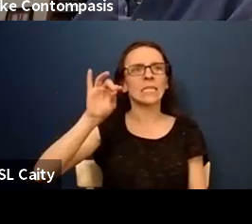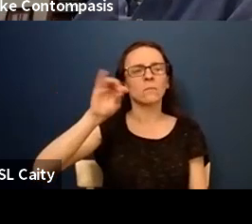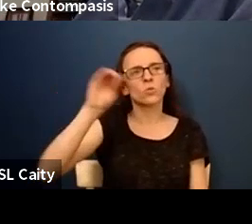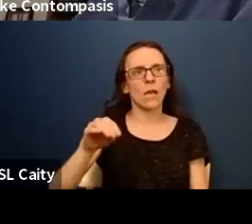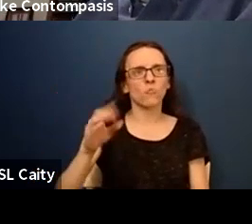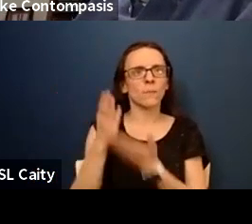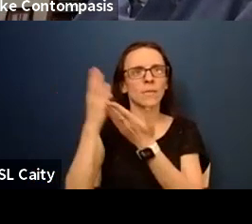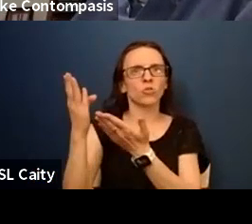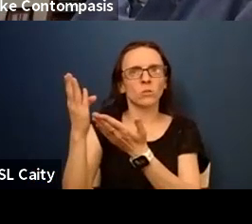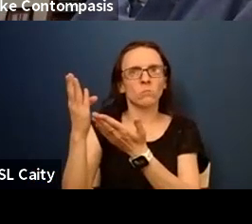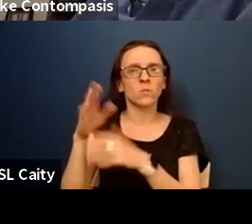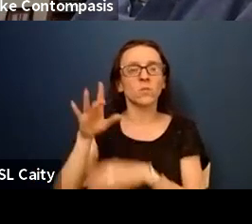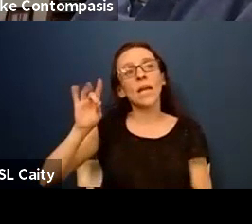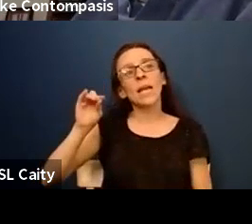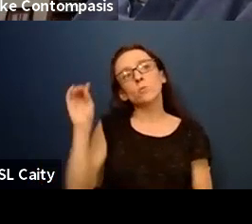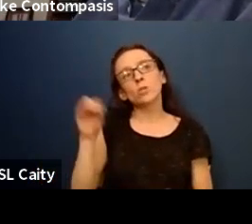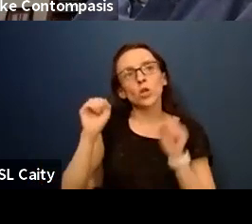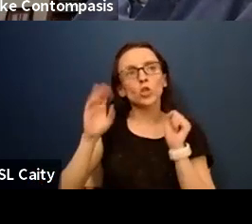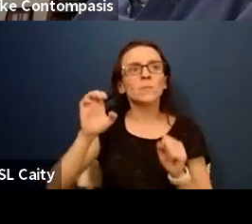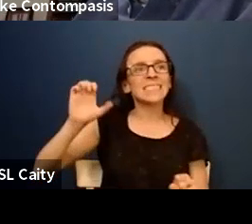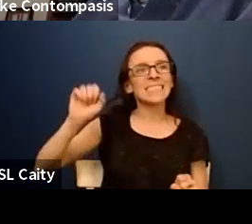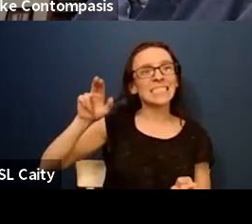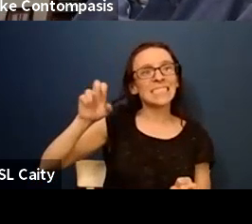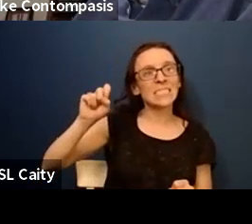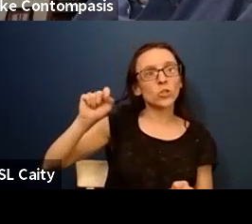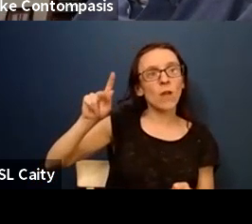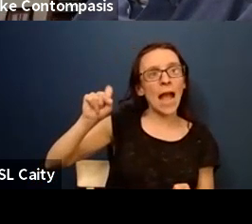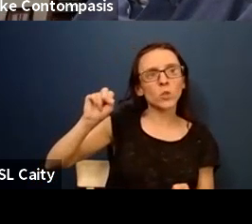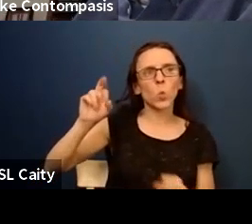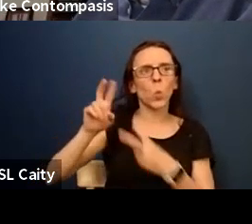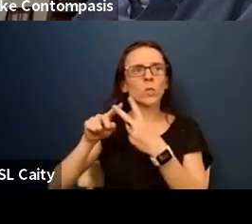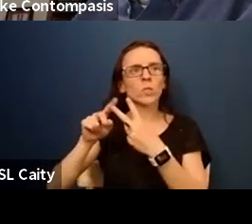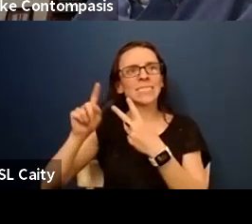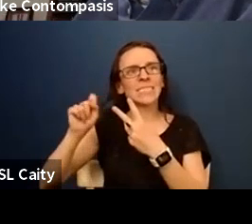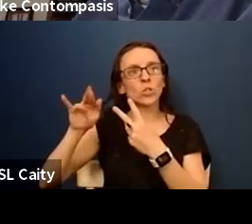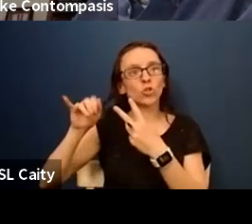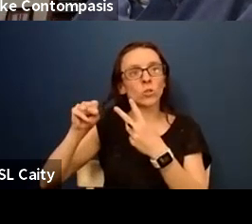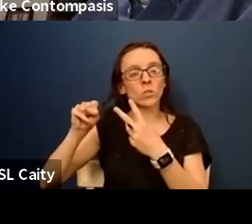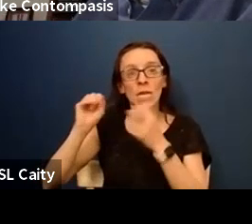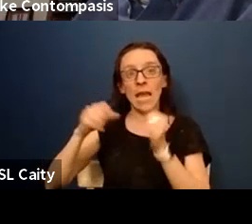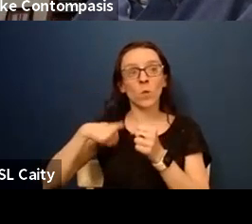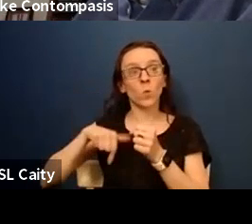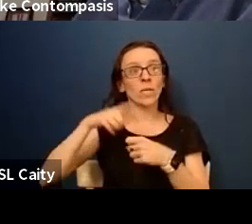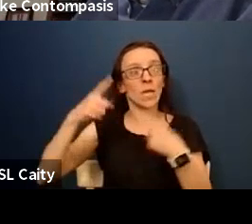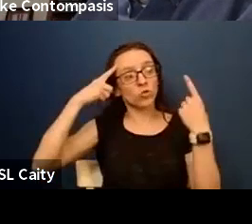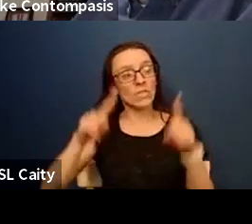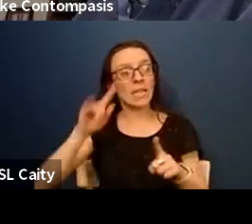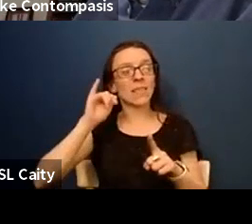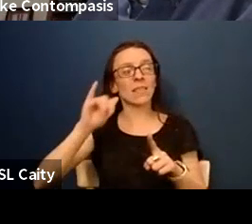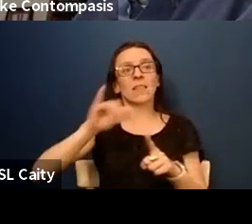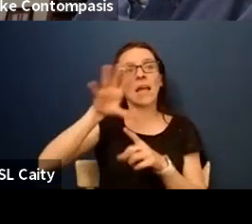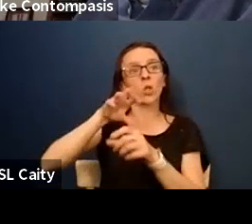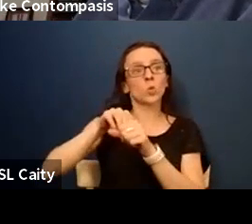20, whether the 80% is census tracts or it's tiers? Do we have consensus to include that as one of the proposals?